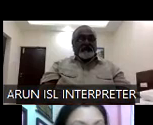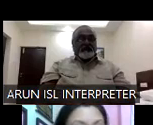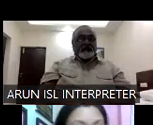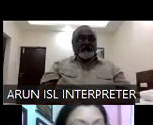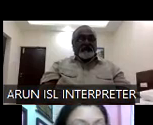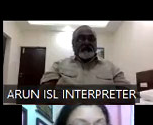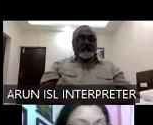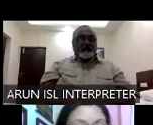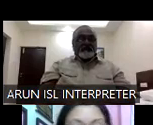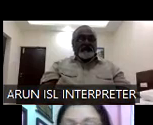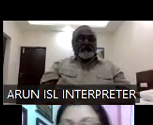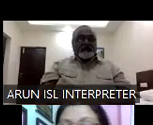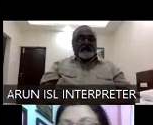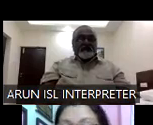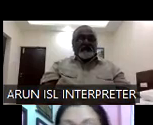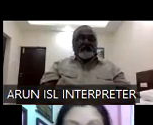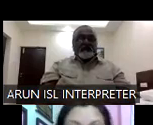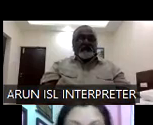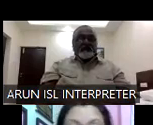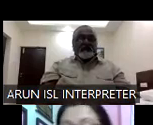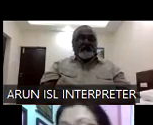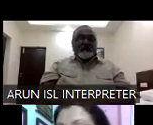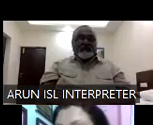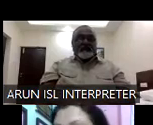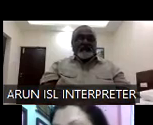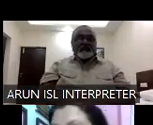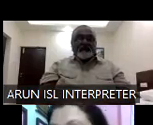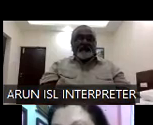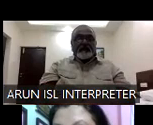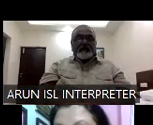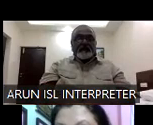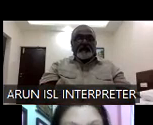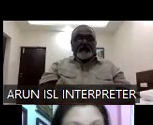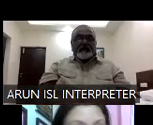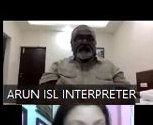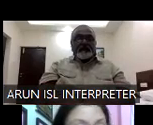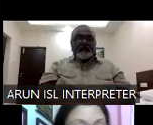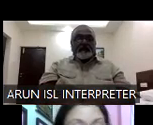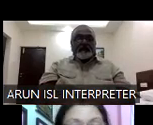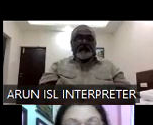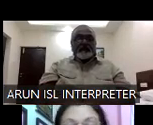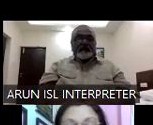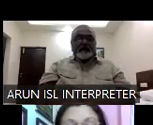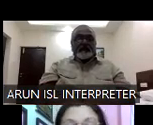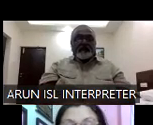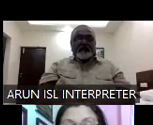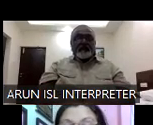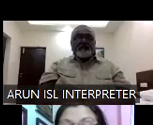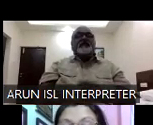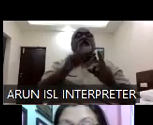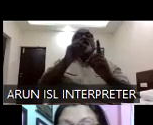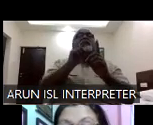Devanshi. So, right. So the whole idea of discussion in terms of the three-tier